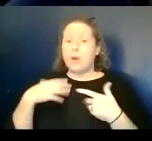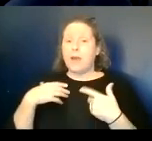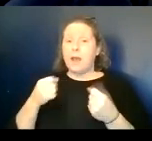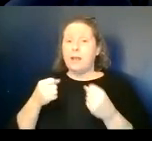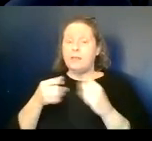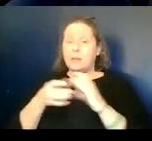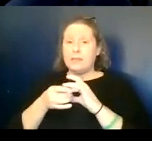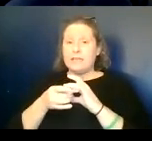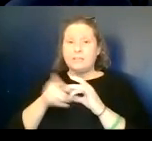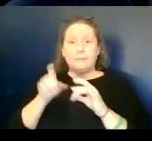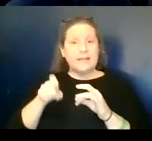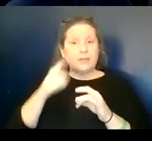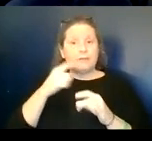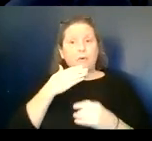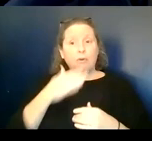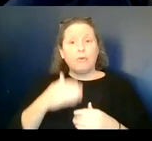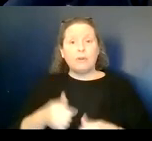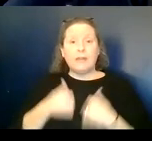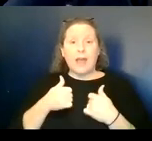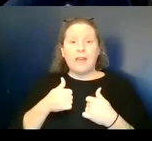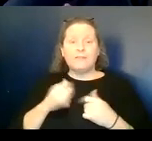for a full life where we have